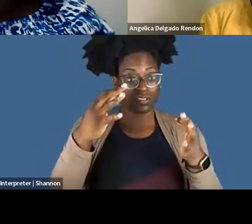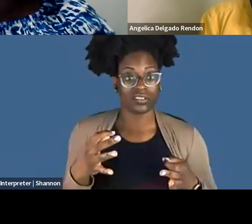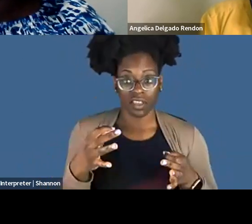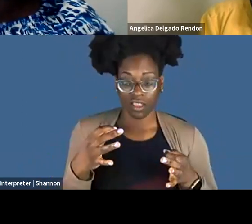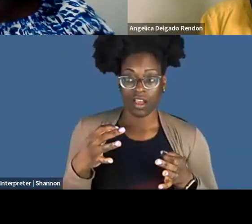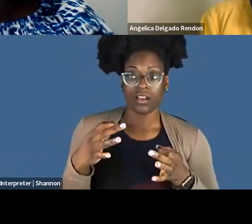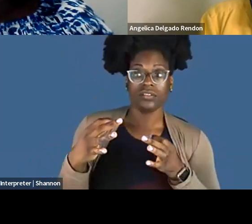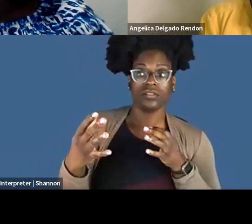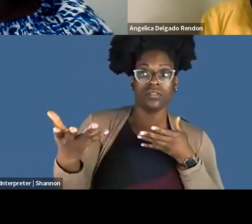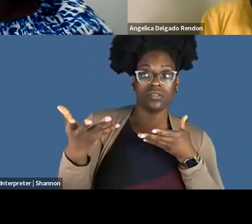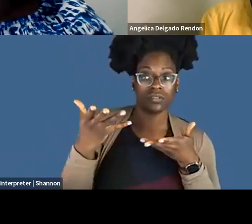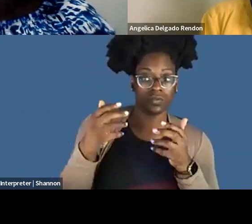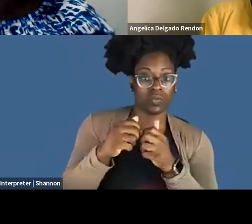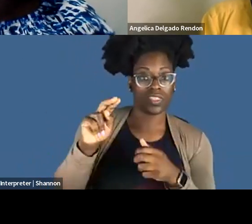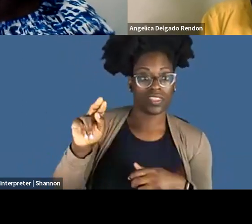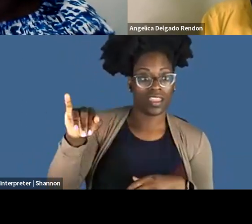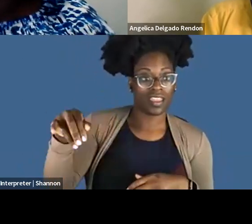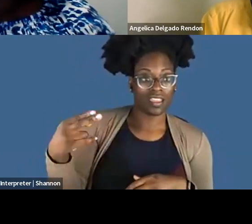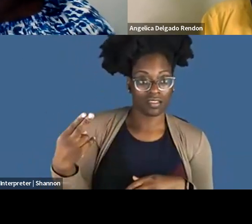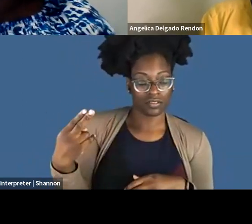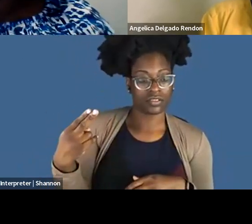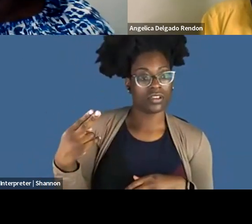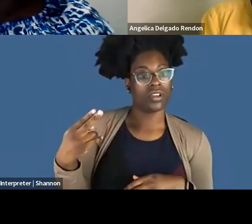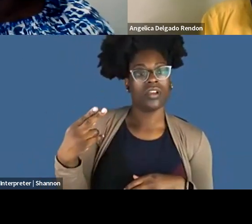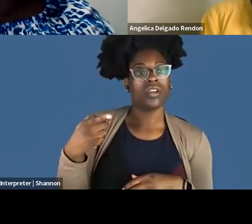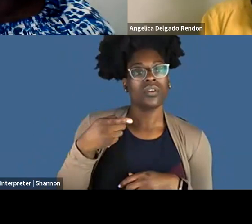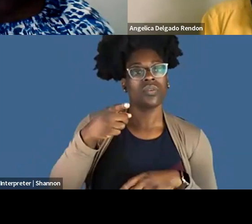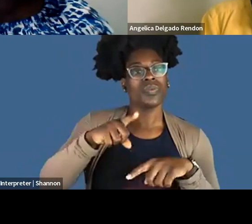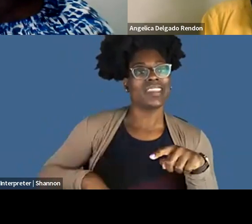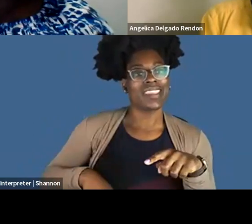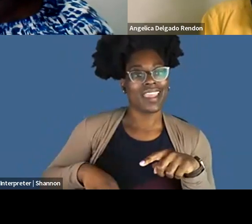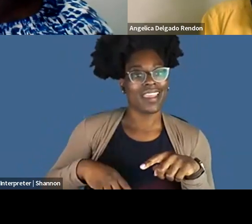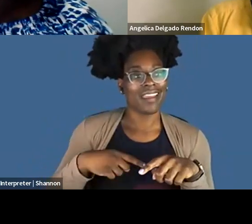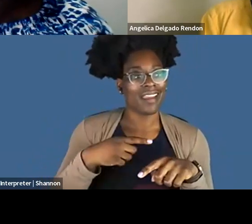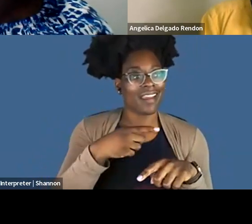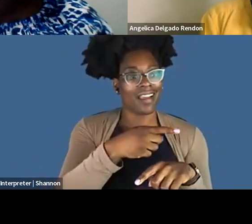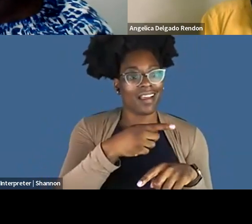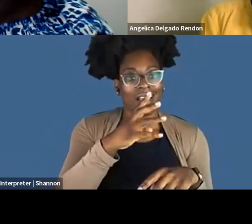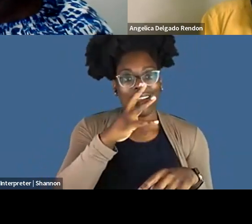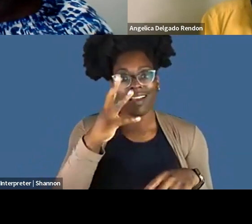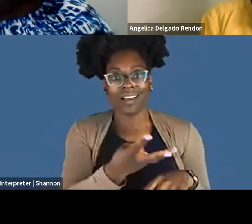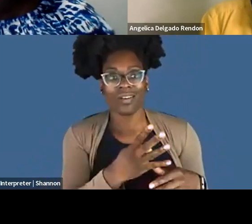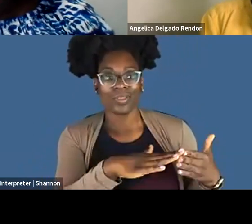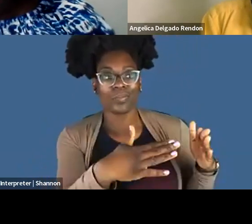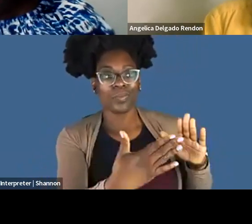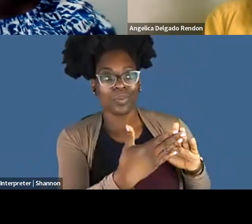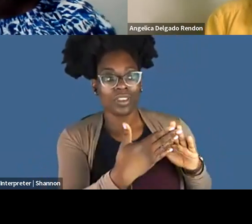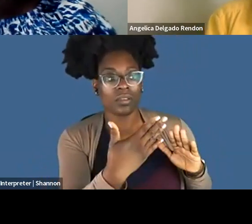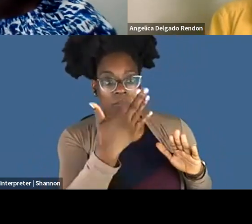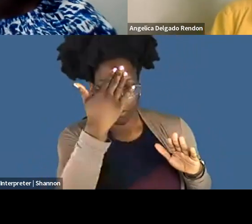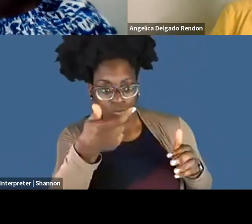off than the way you found it. If not, you're doing a disservice to the community and that agency.